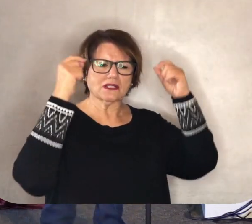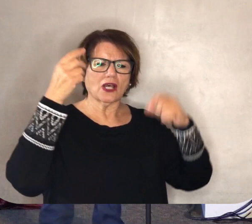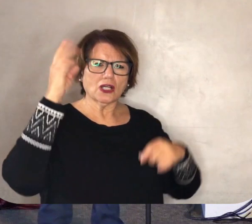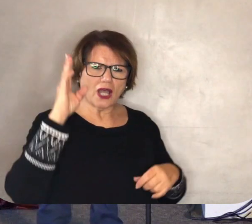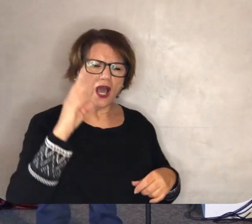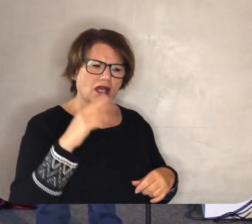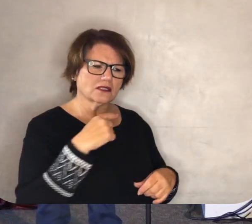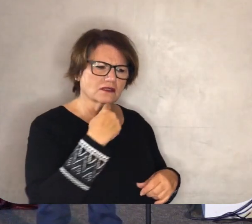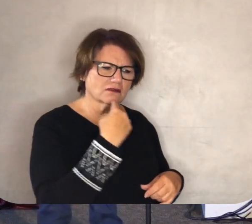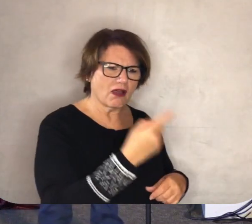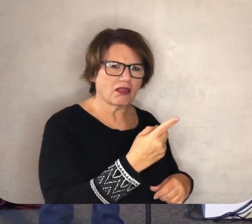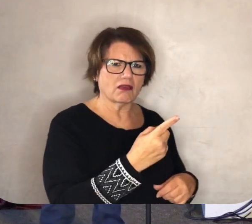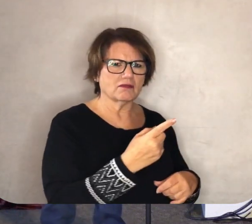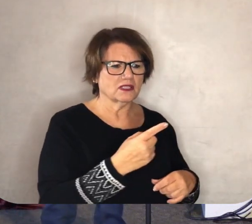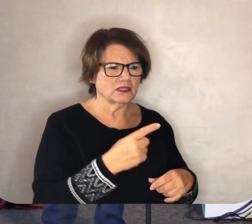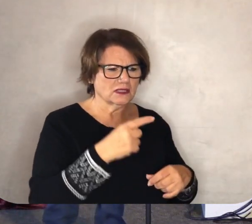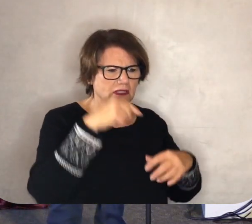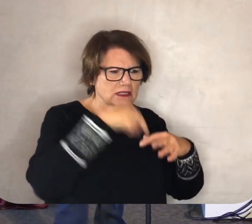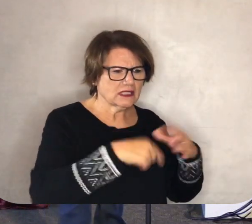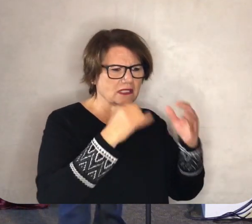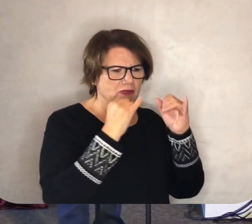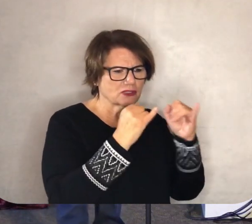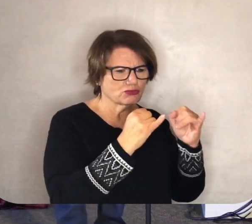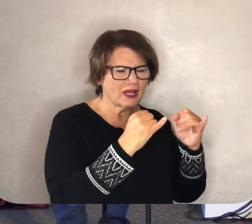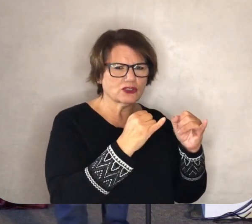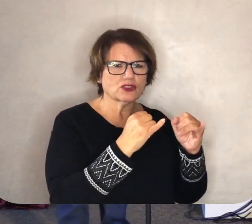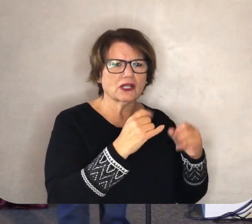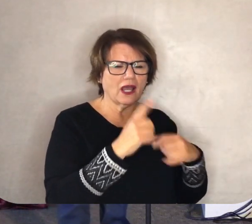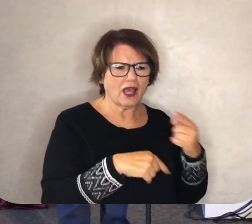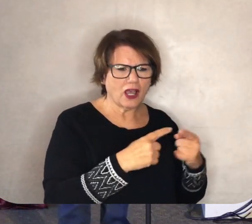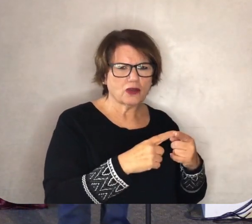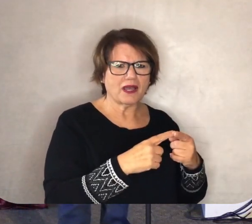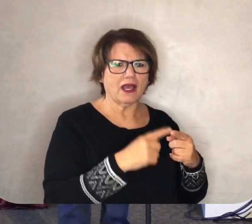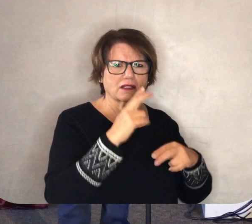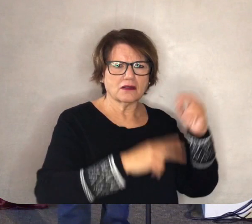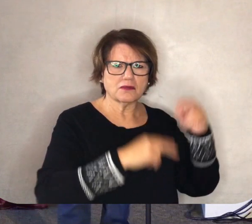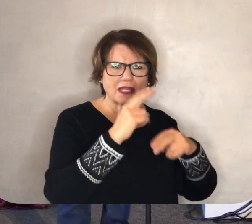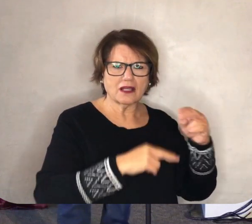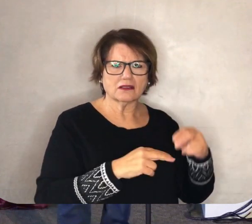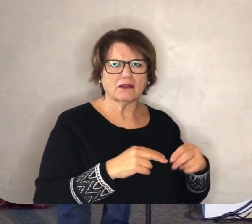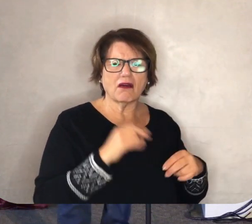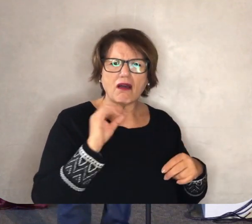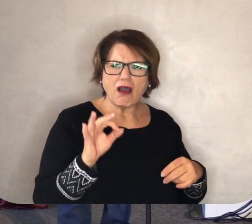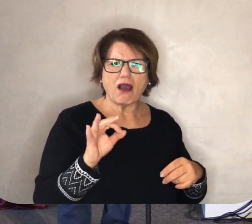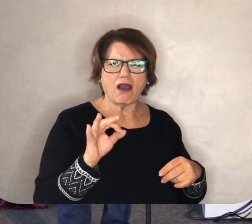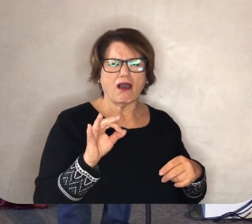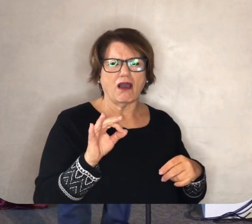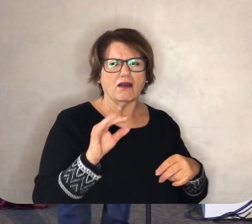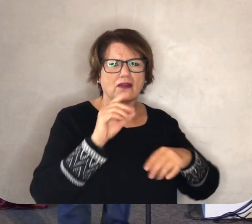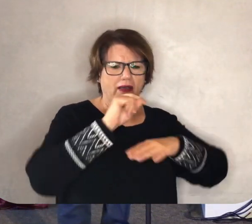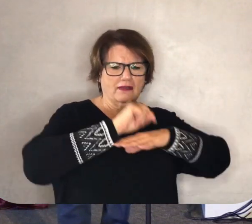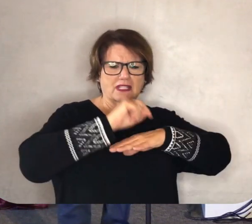very precise, hugely detailed instructions for the construction of the